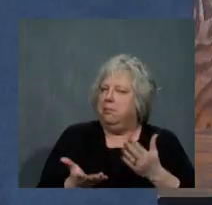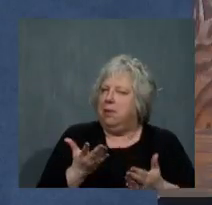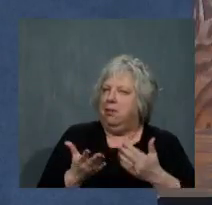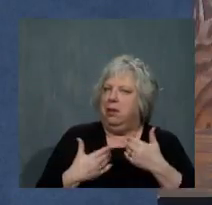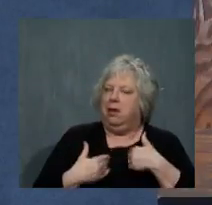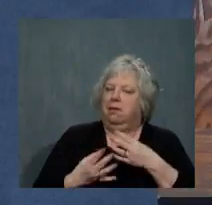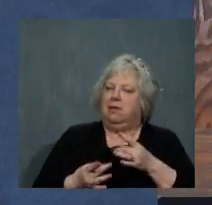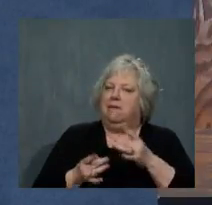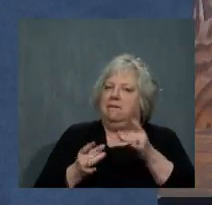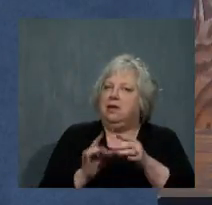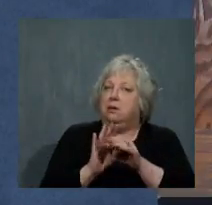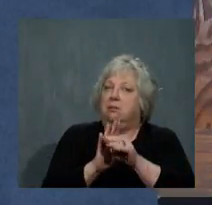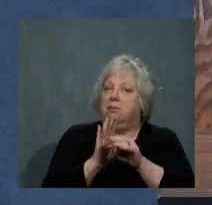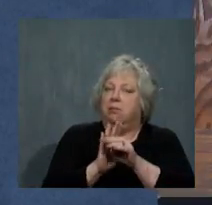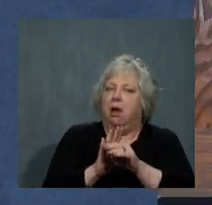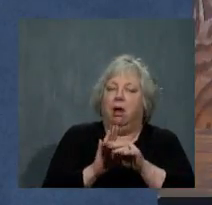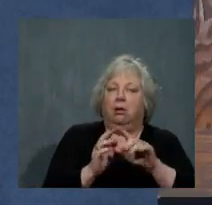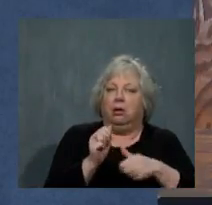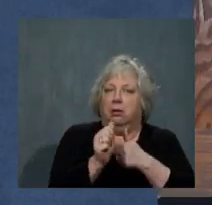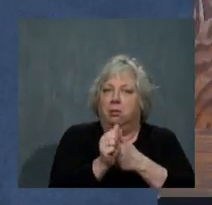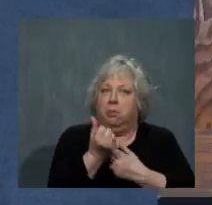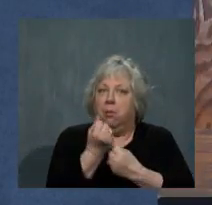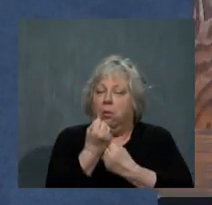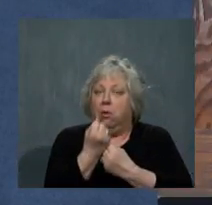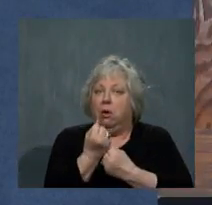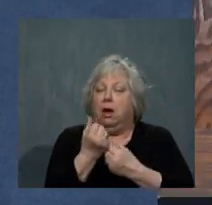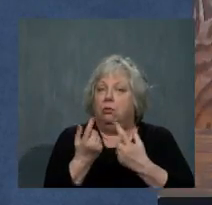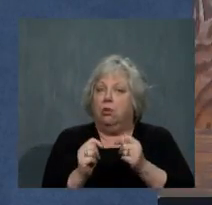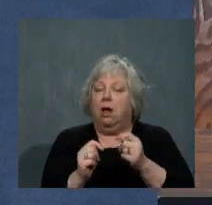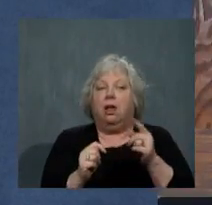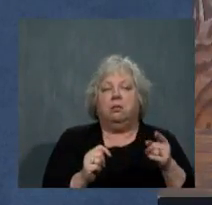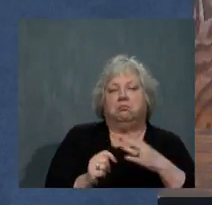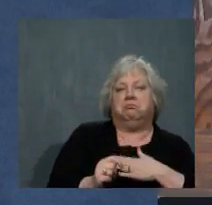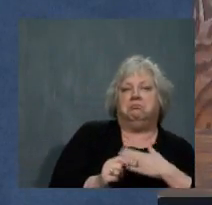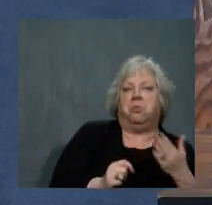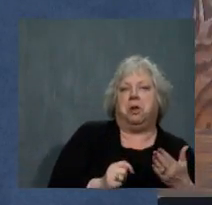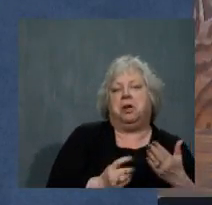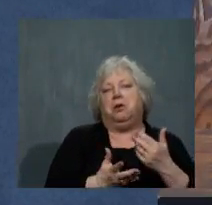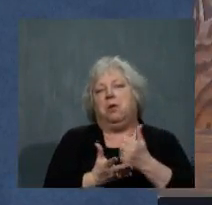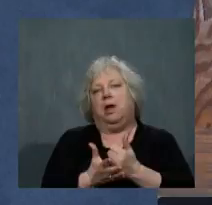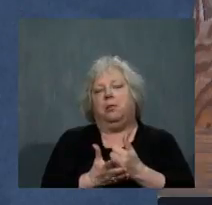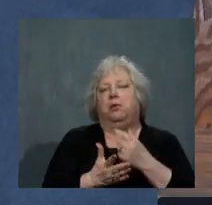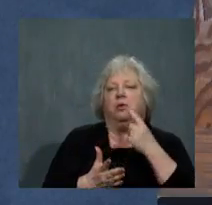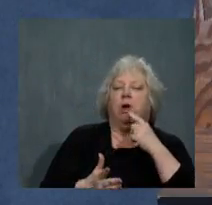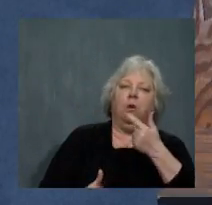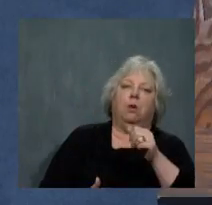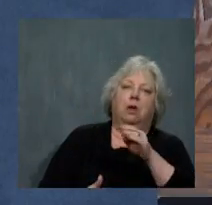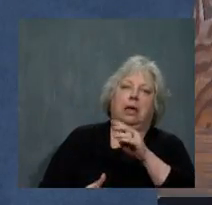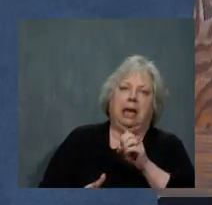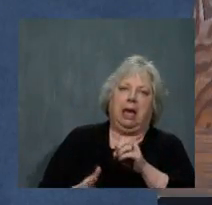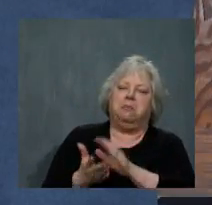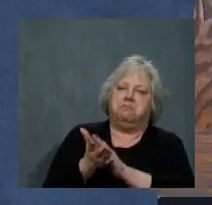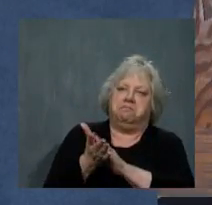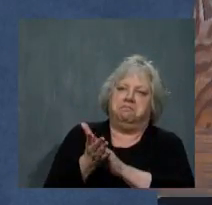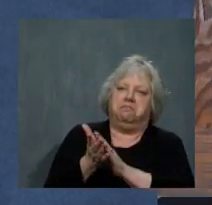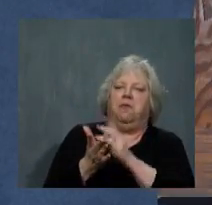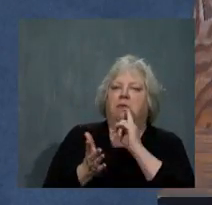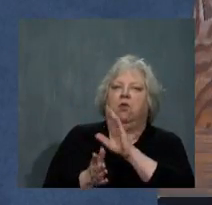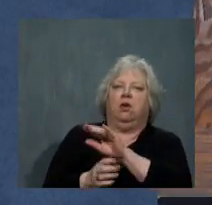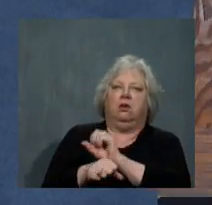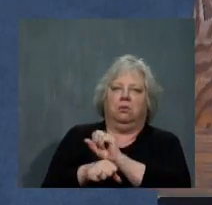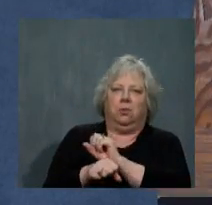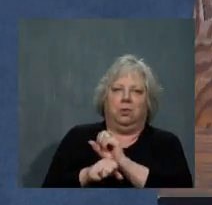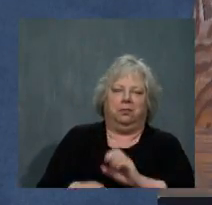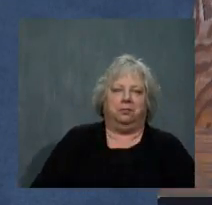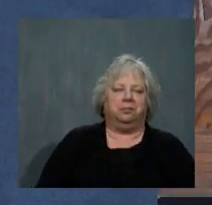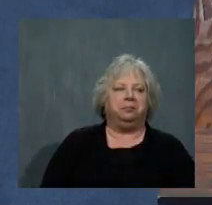efficient model to get behind and try, they are willing to help. And so I commend Gabe on his efforts.